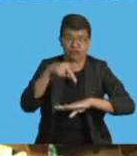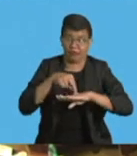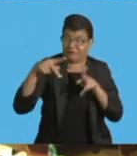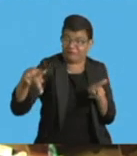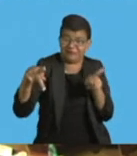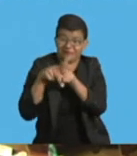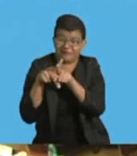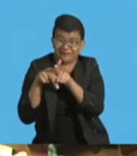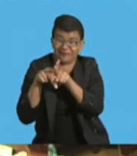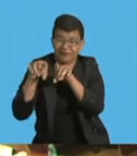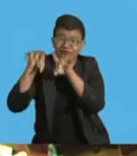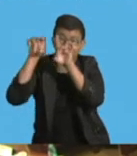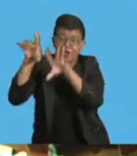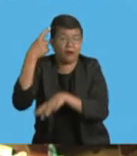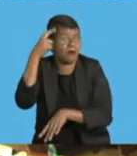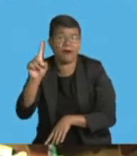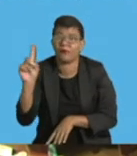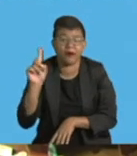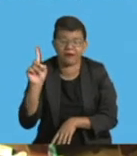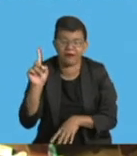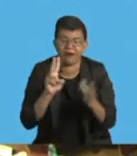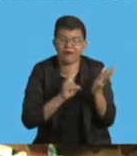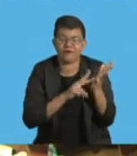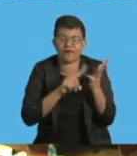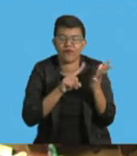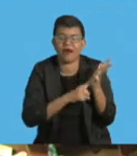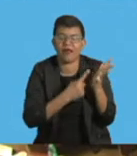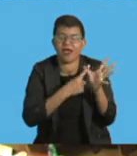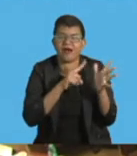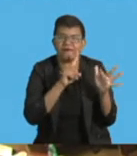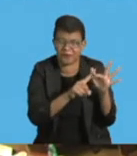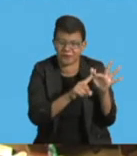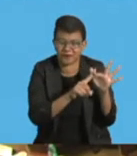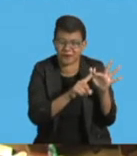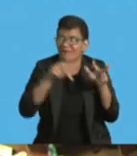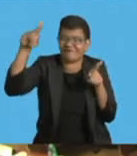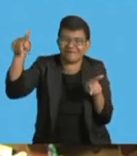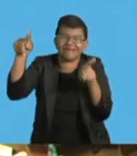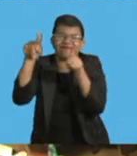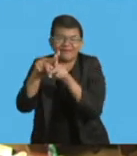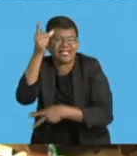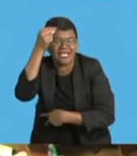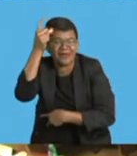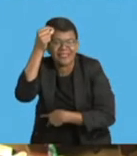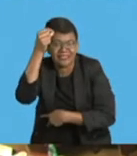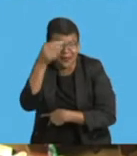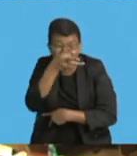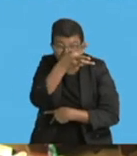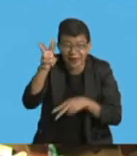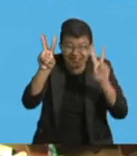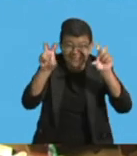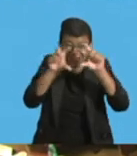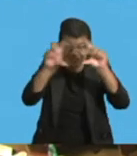Tuvalu Partnership, the Fijian word for living under the same roof. My own view is that people in the